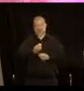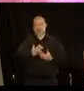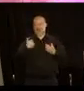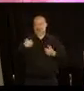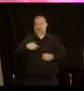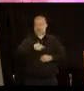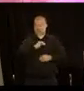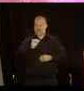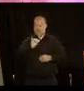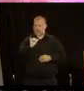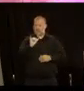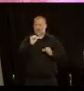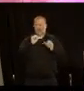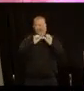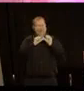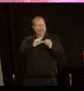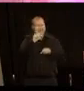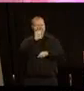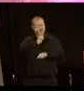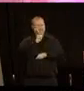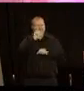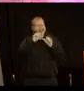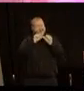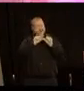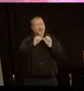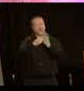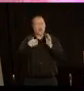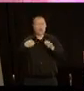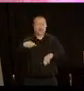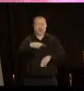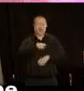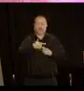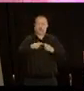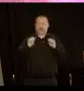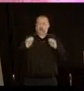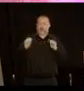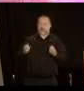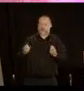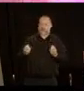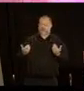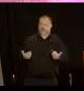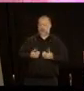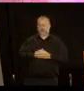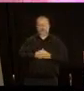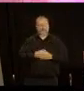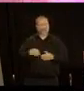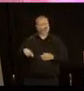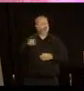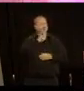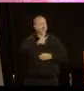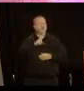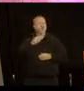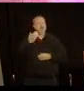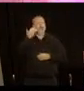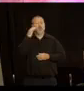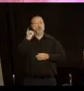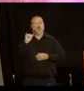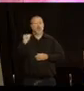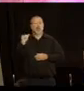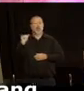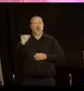inspire us to persevere. You show us what is possible. Many of you may or may not know that